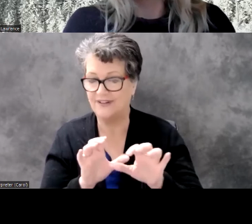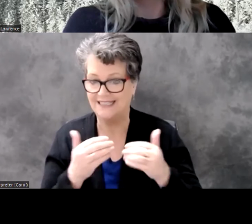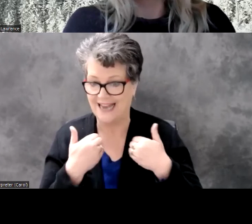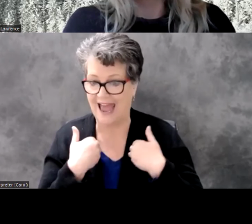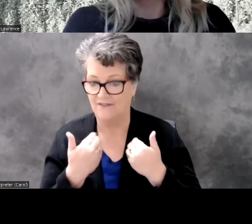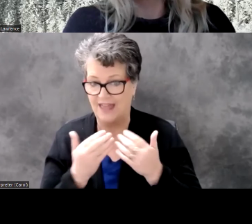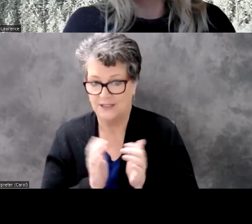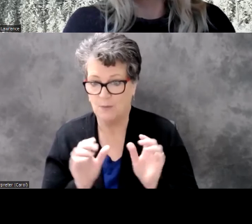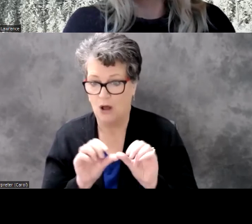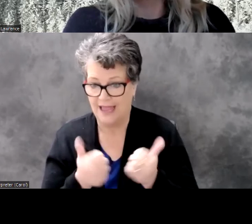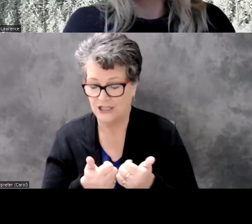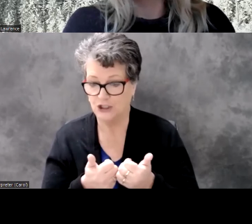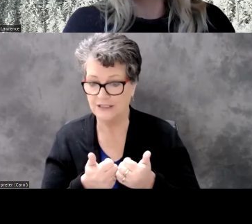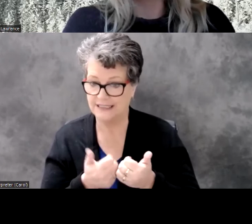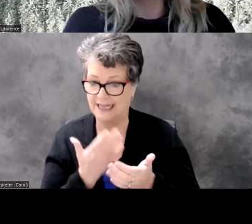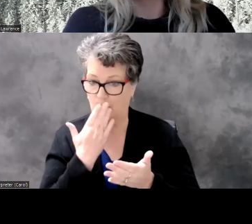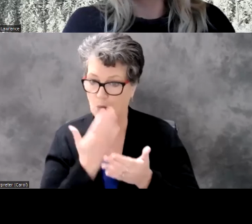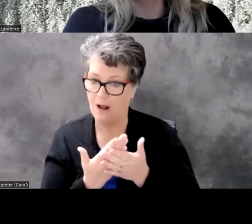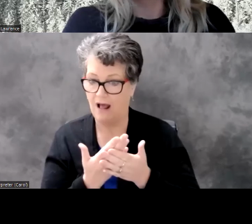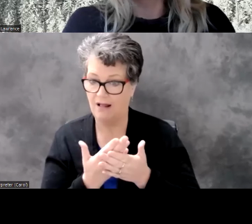start.